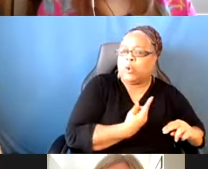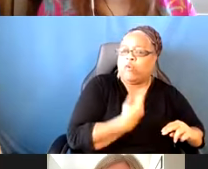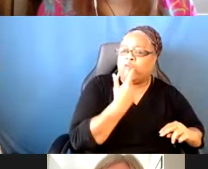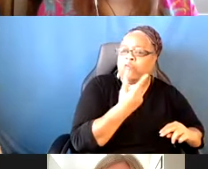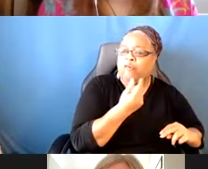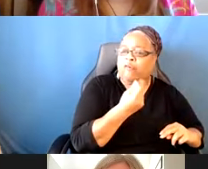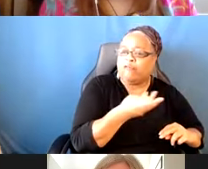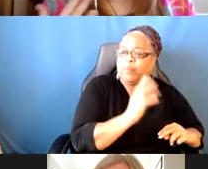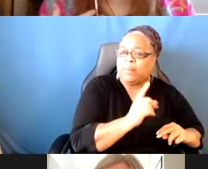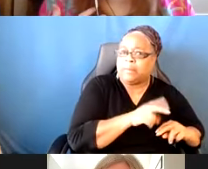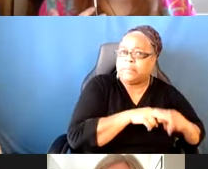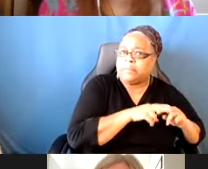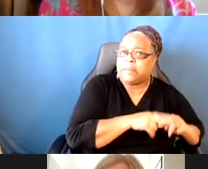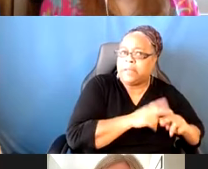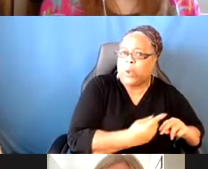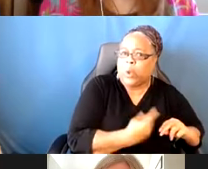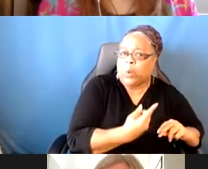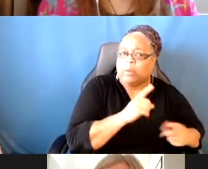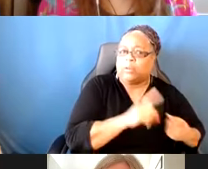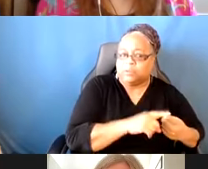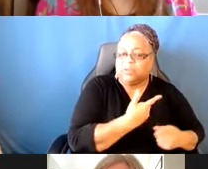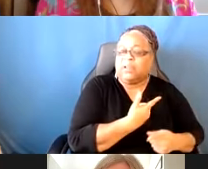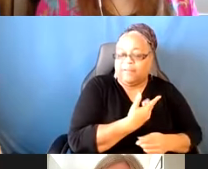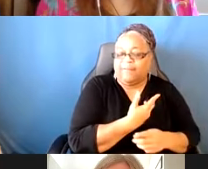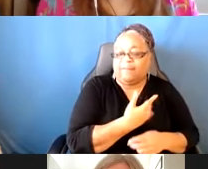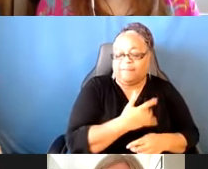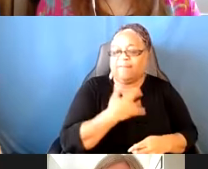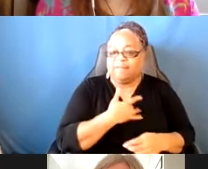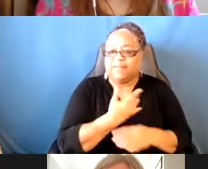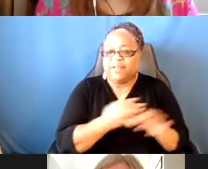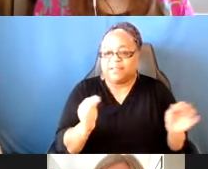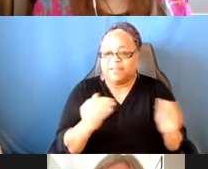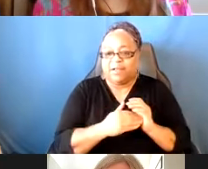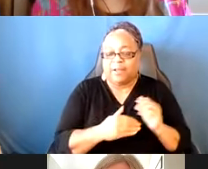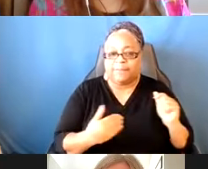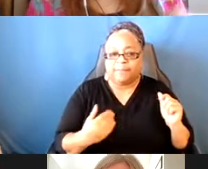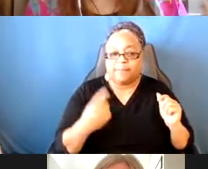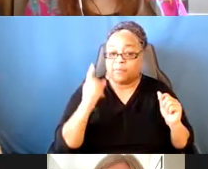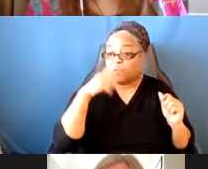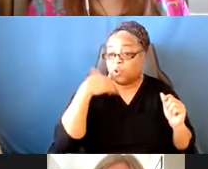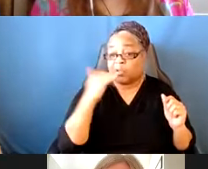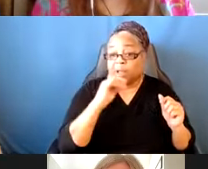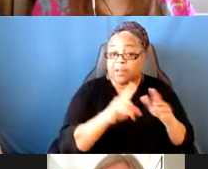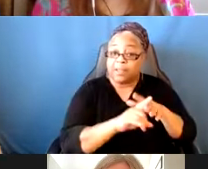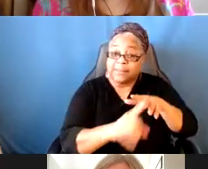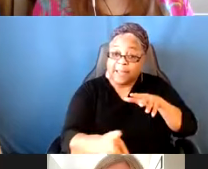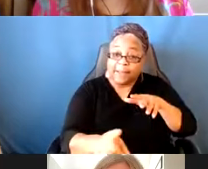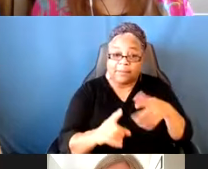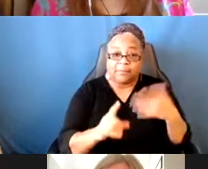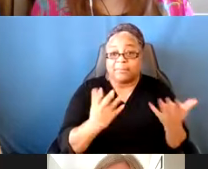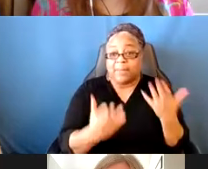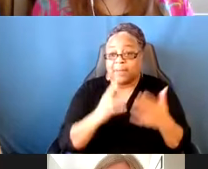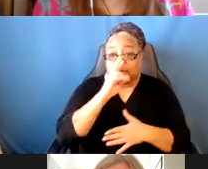put themselves together or feel safe again. It looks like escaping into a good book